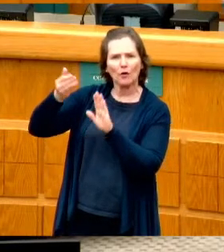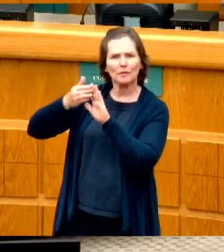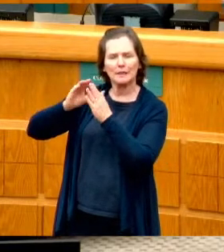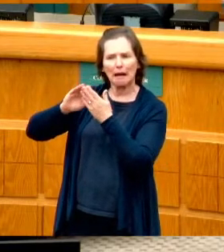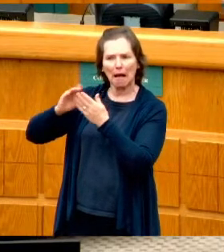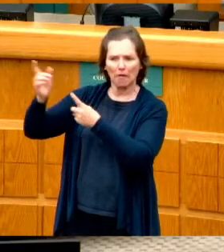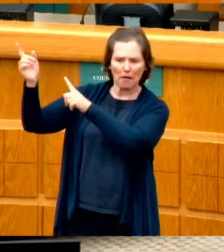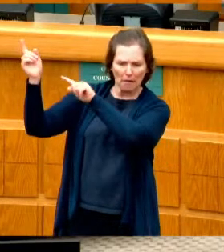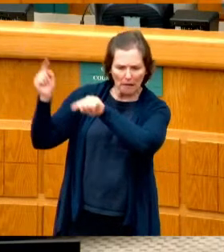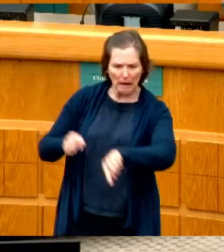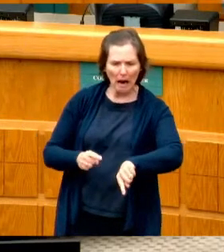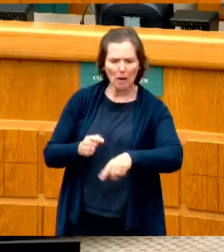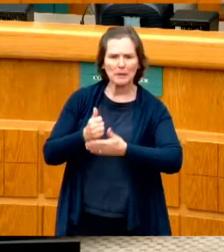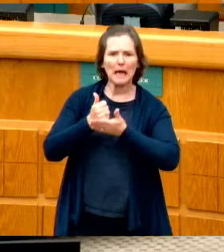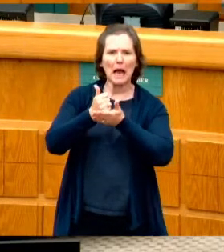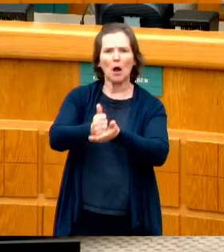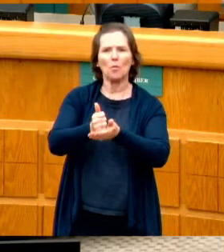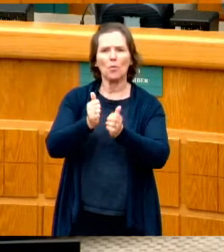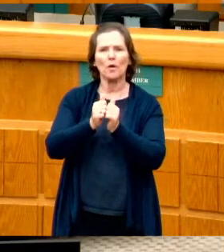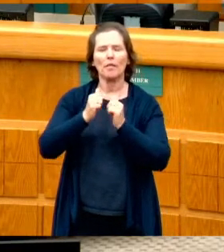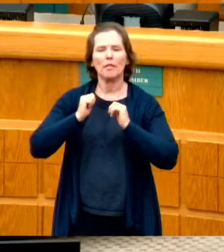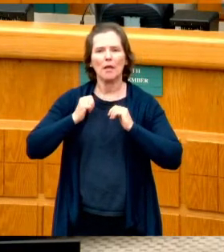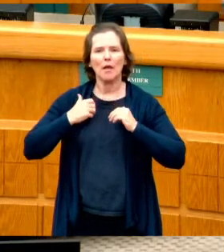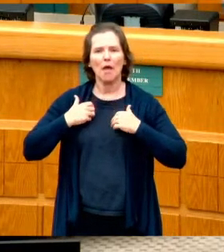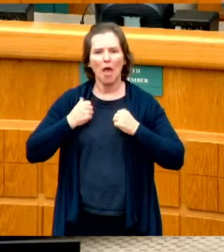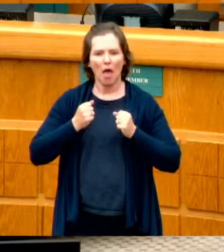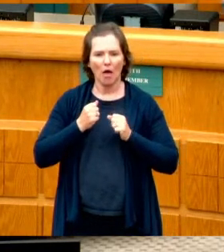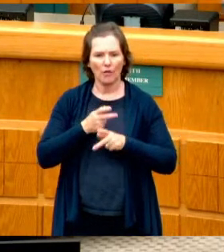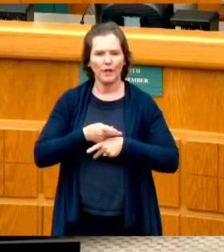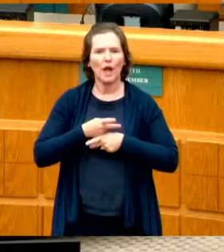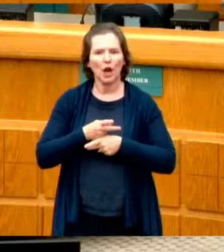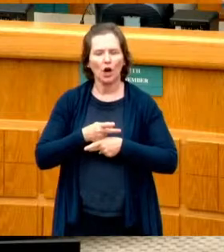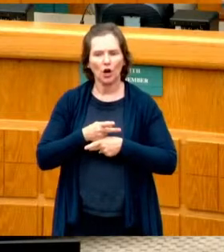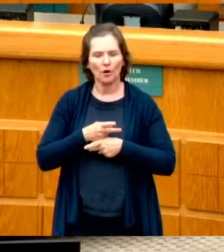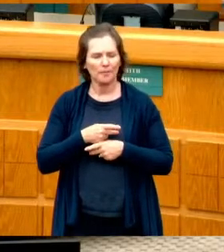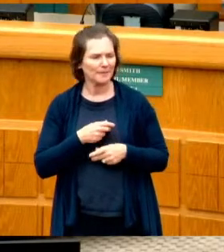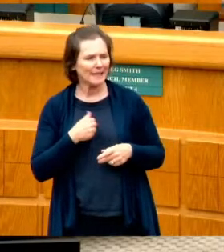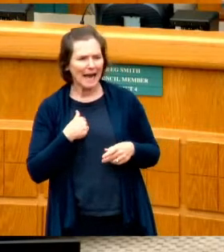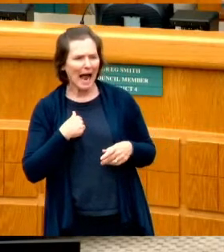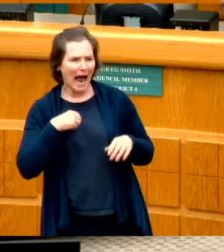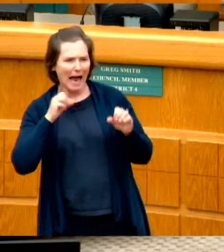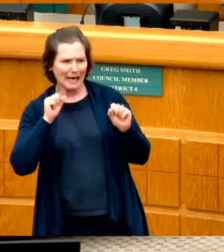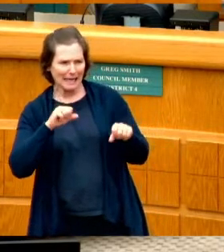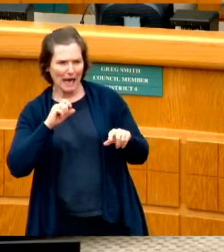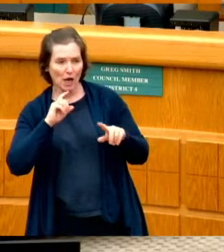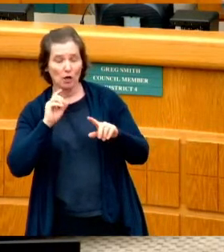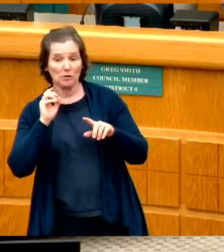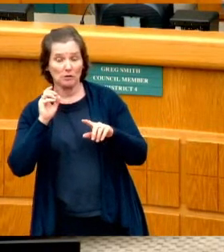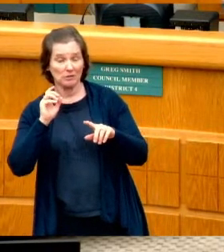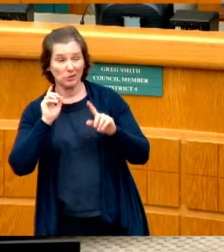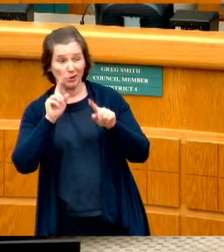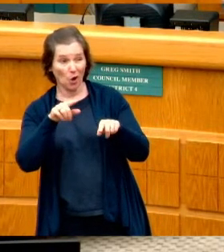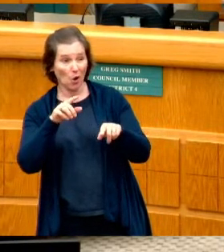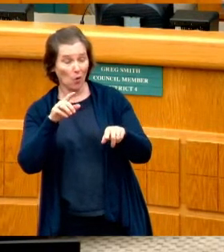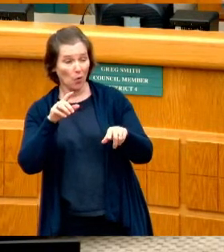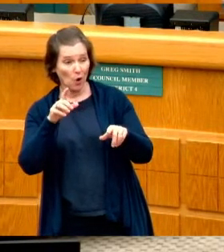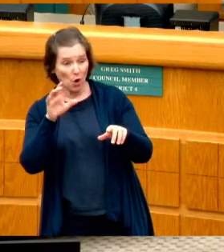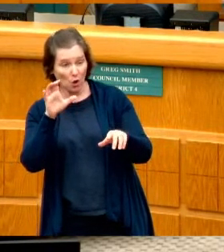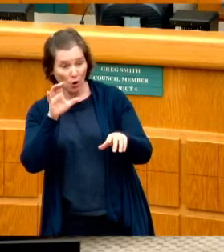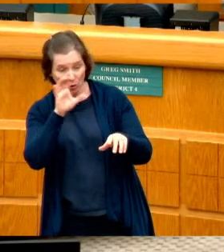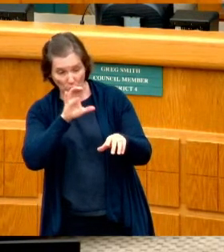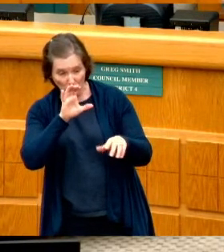COVID? You know, I could go back and ask and look for you, but I don't have that number off the top of my head. No, that's okay.